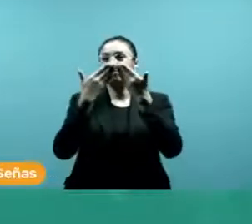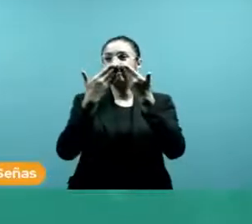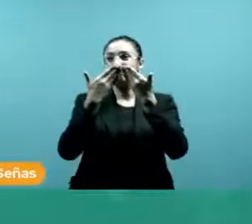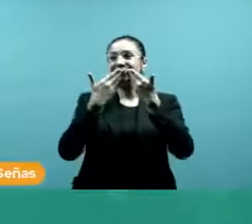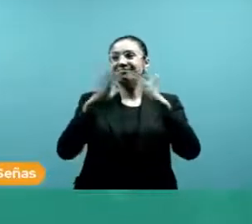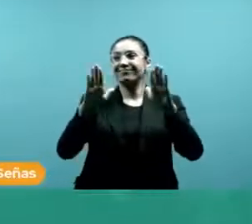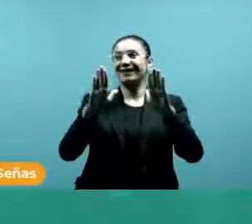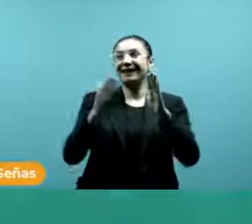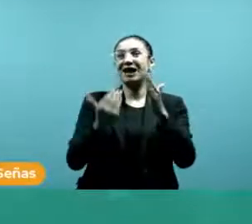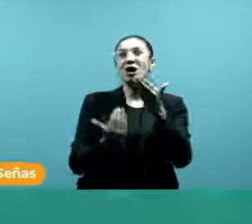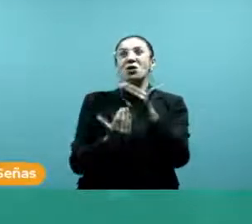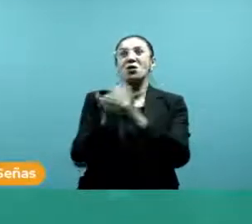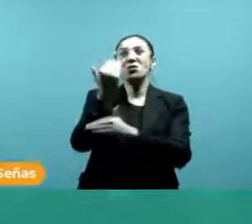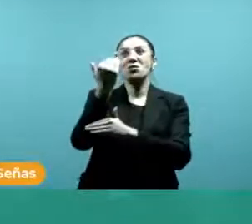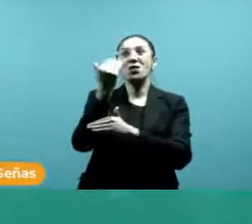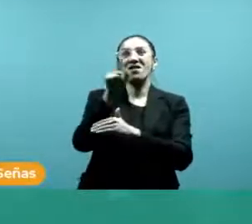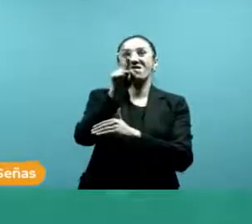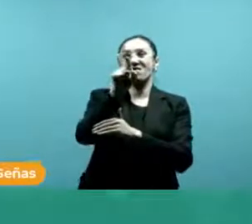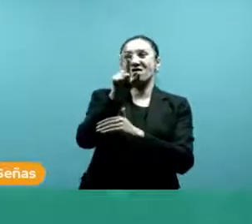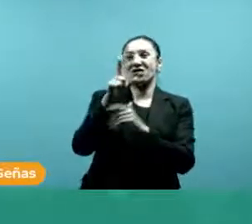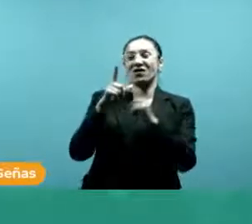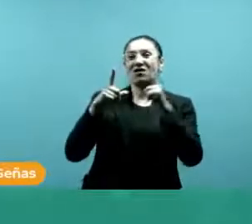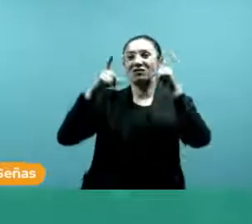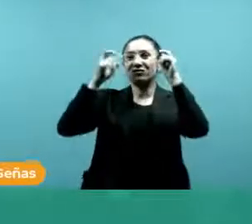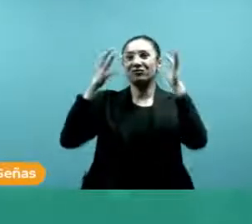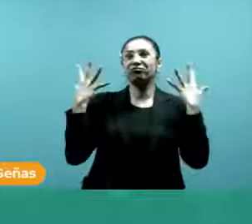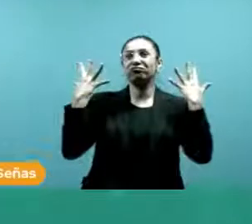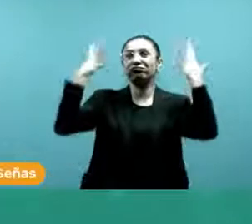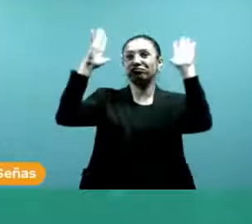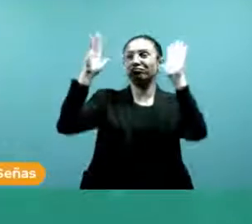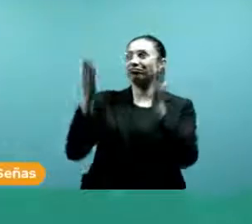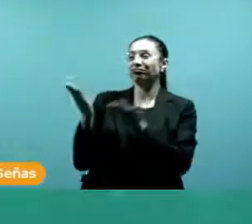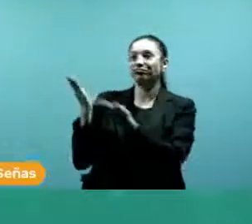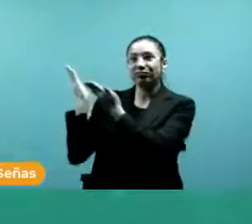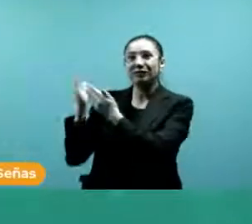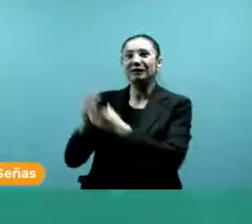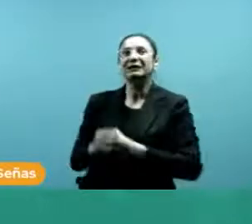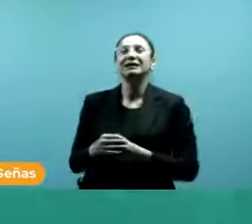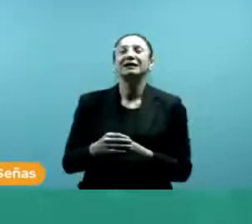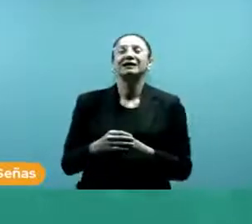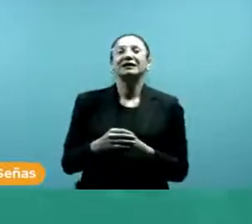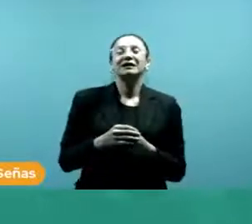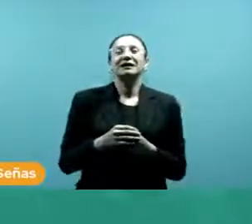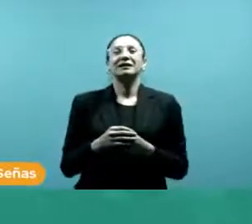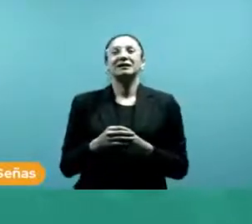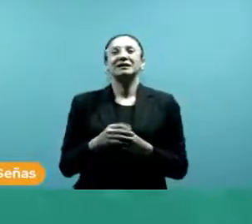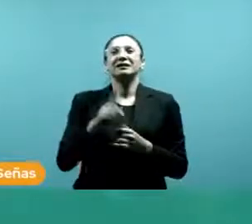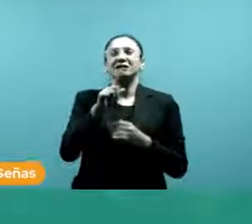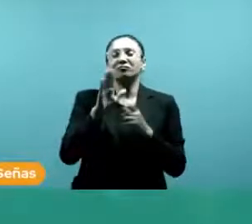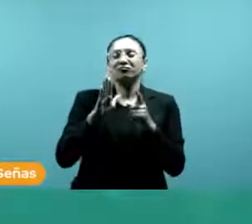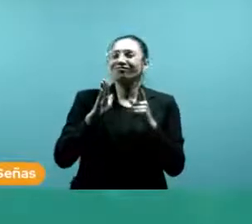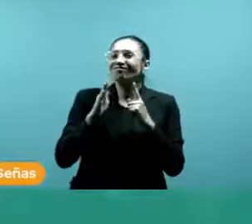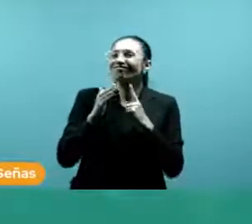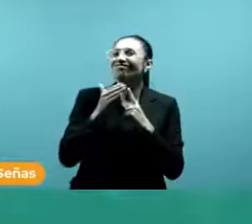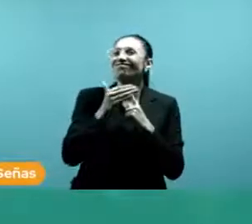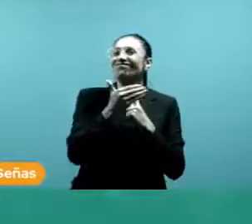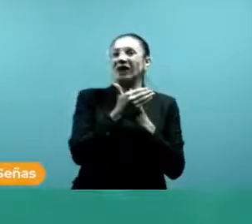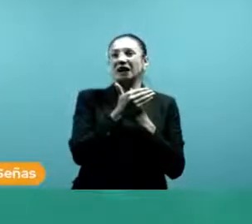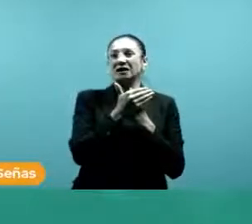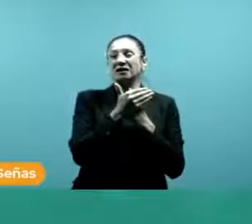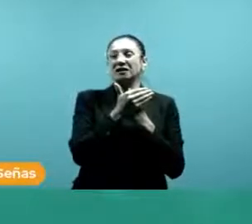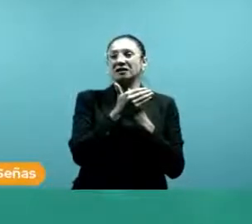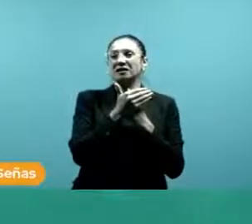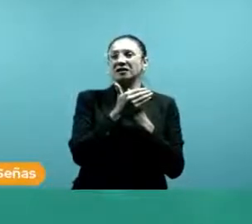of y este the collections. This is the beginning of protecting the original site and all the objects,